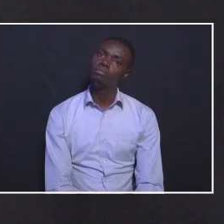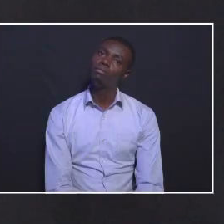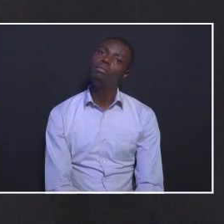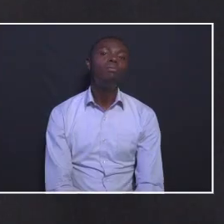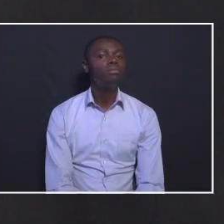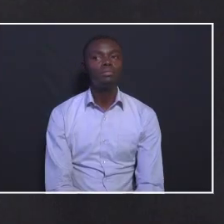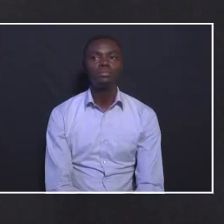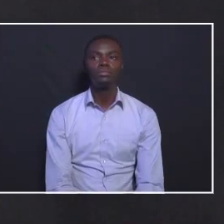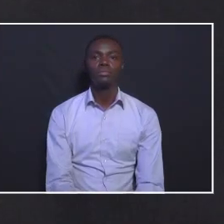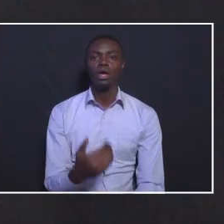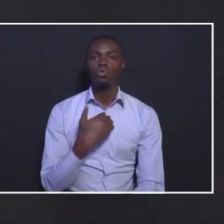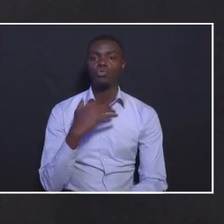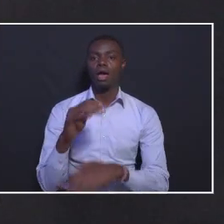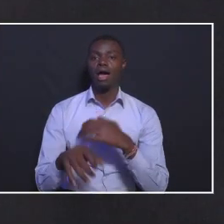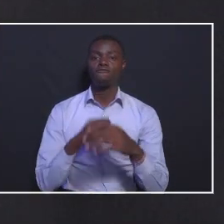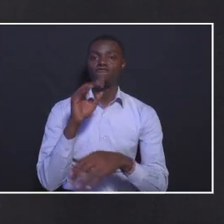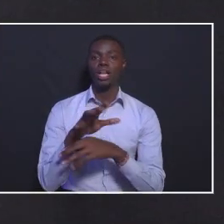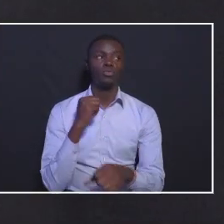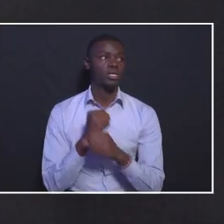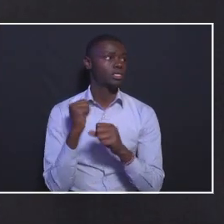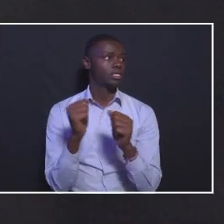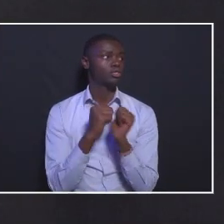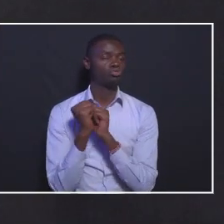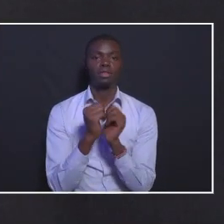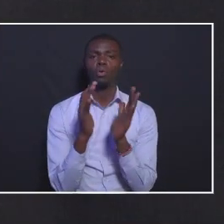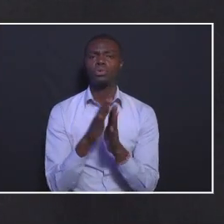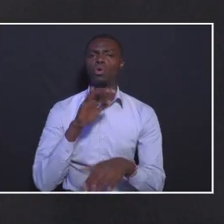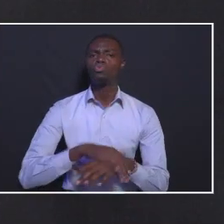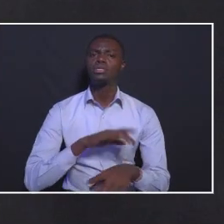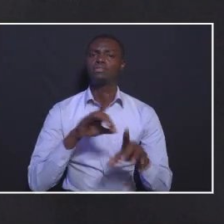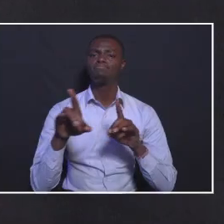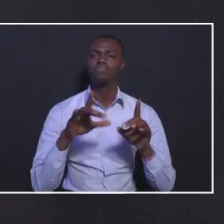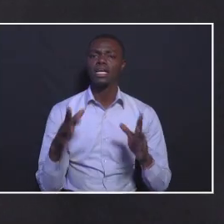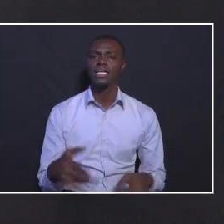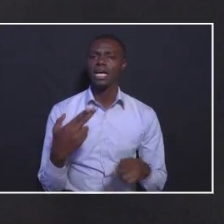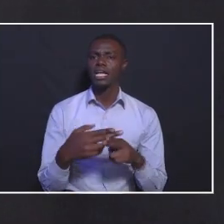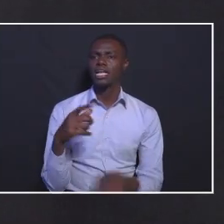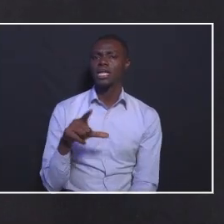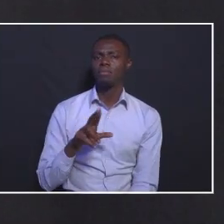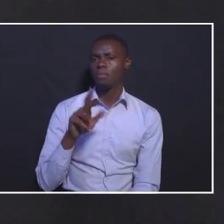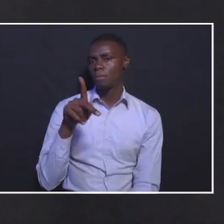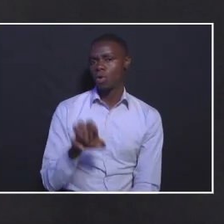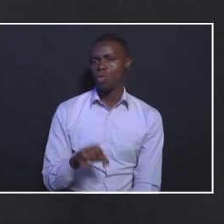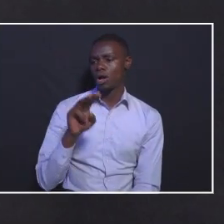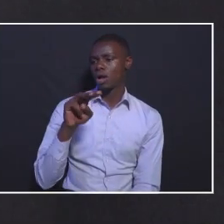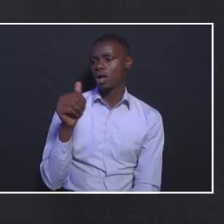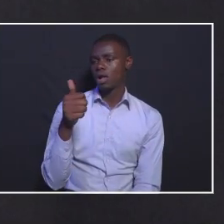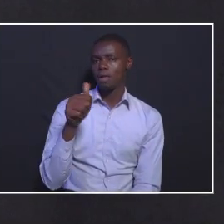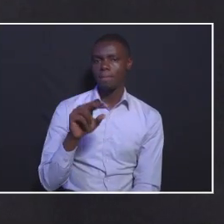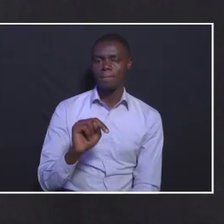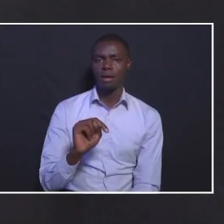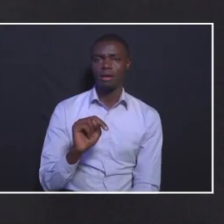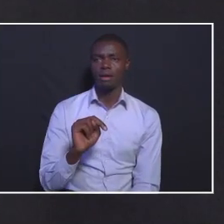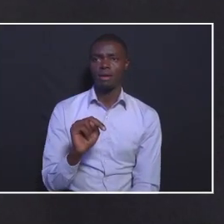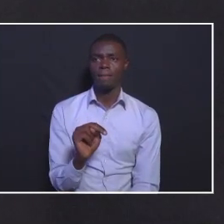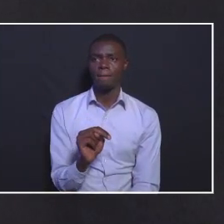So there's a film that we did together with a very good director, a friend of mine called Lukman, and he